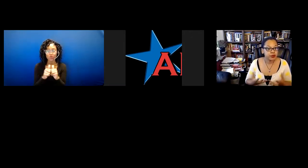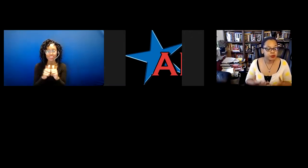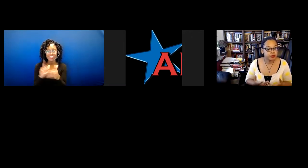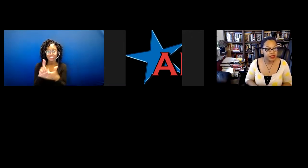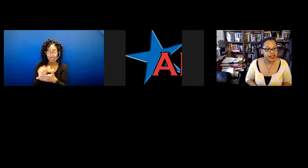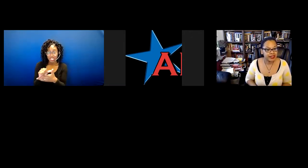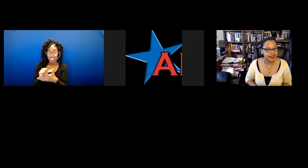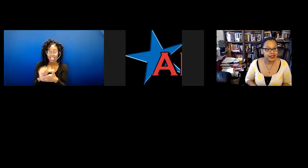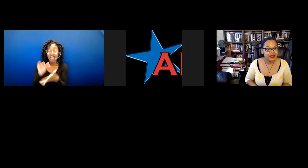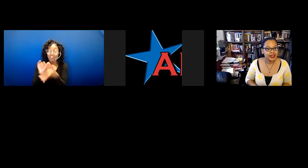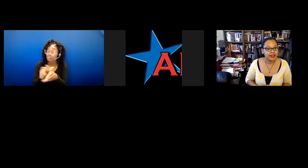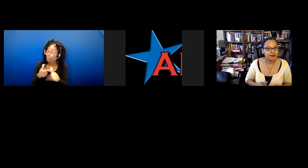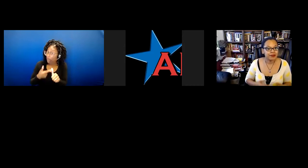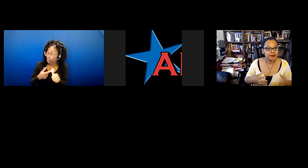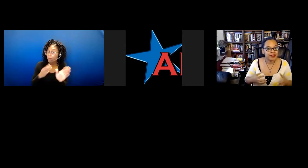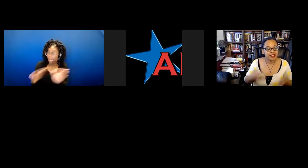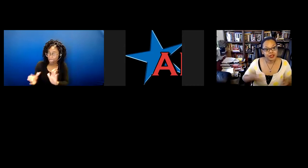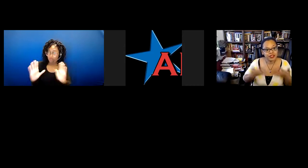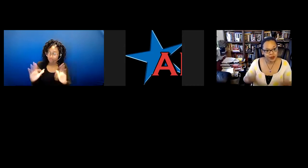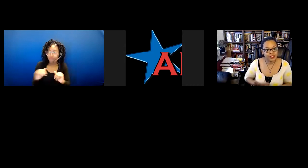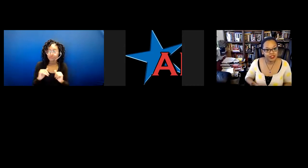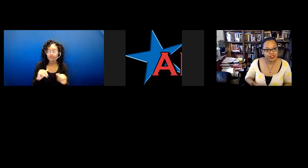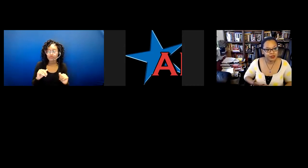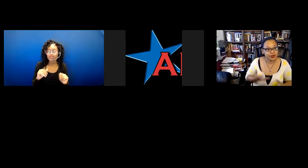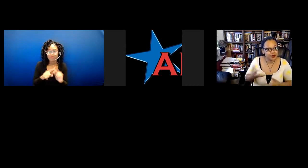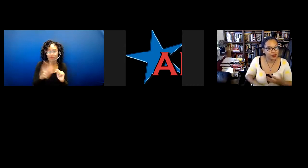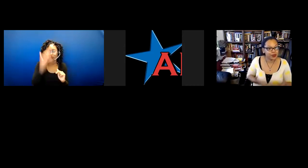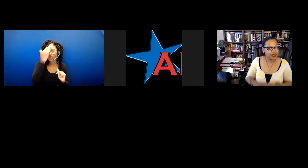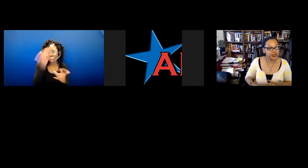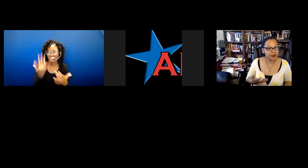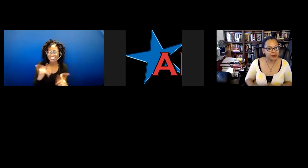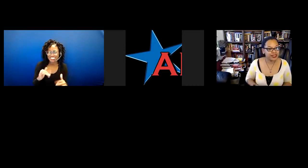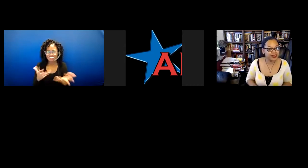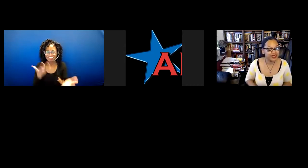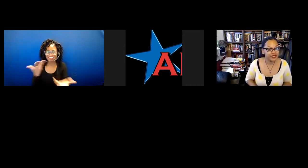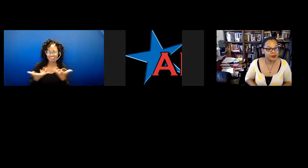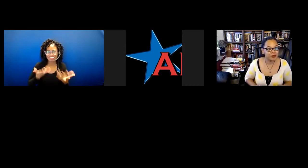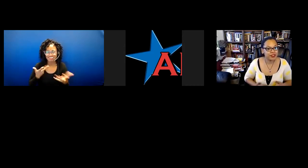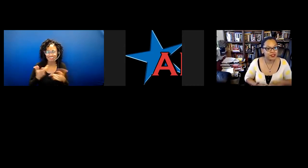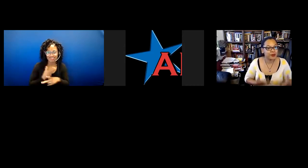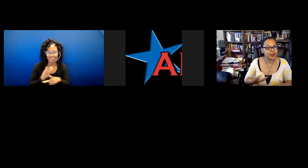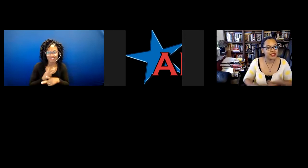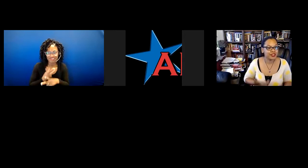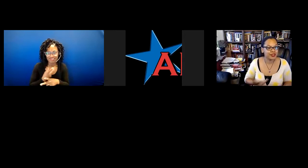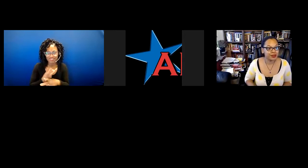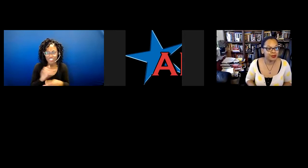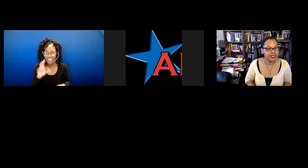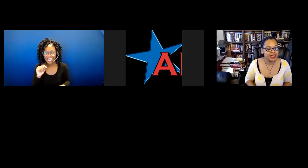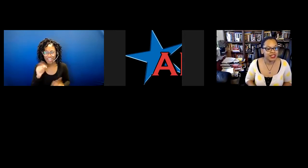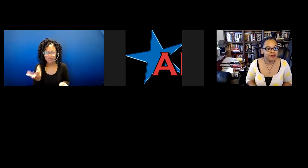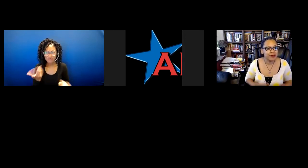original plan, as we know, we're still sort of working through it, and we're still working